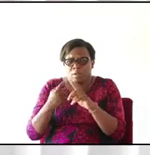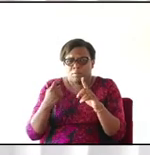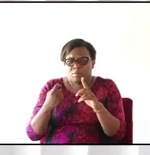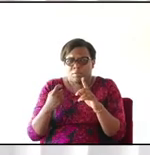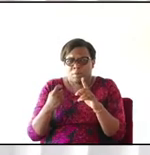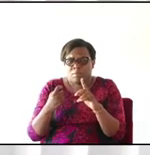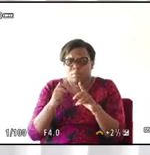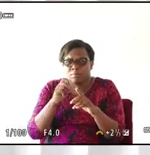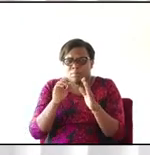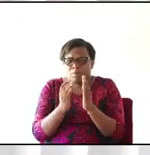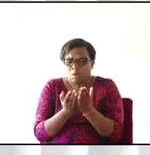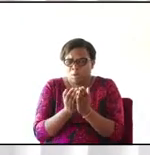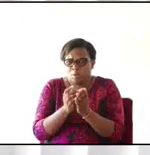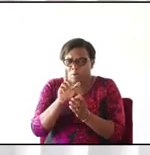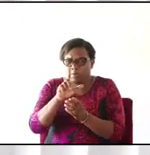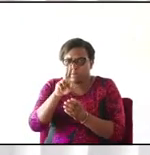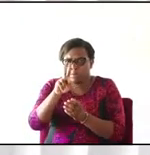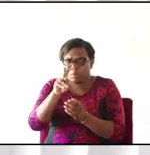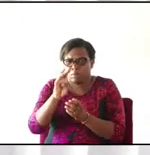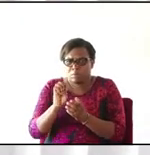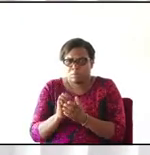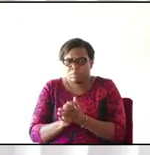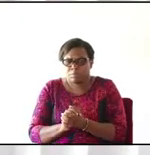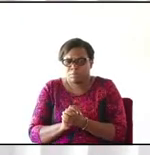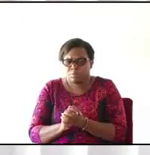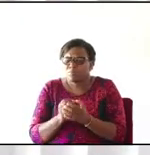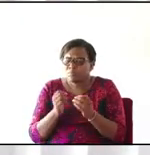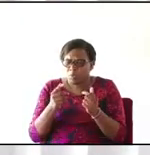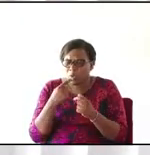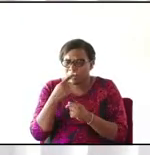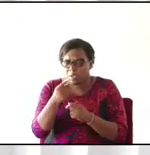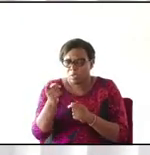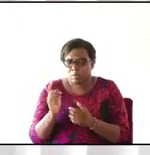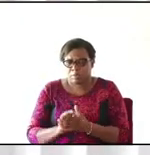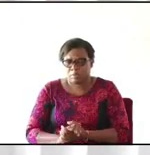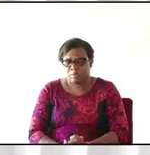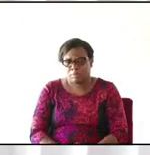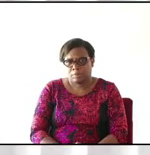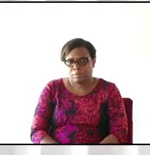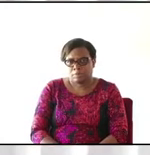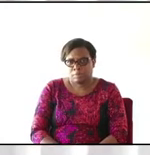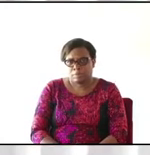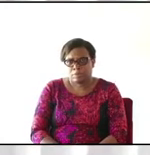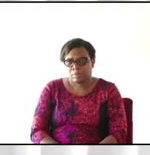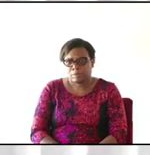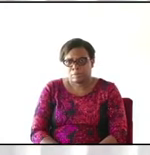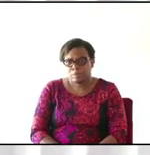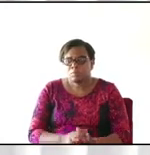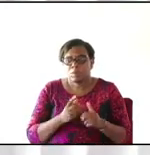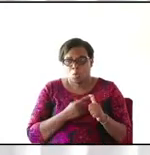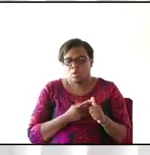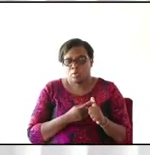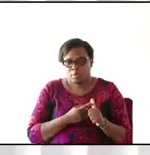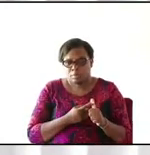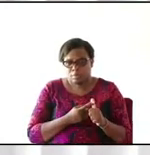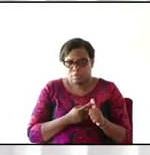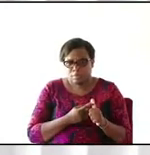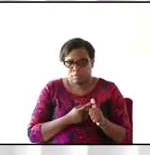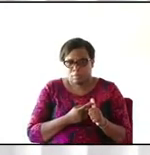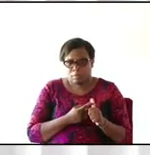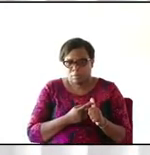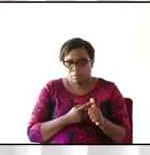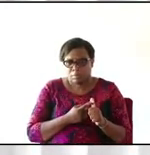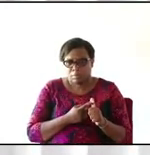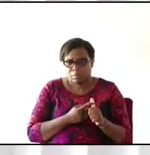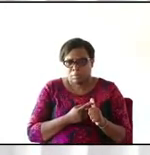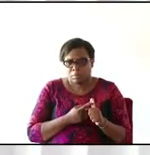10, 1 through 16. Let me just quickly tell you what they are. They are, number one,